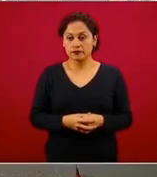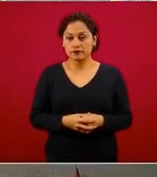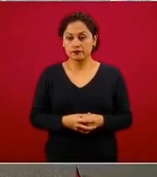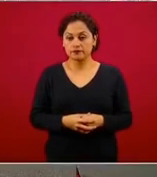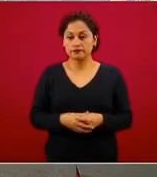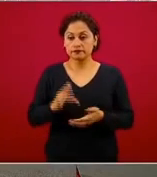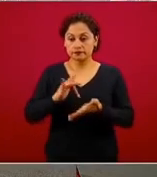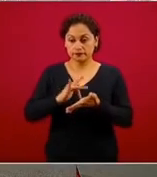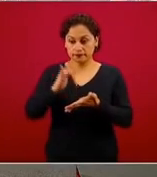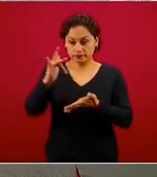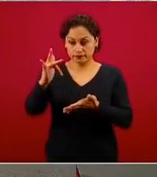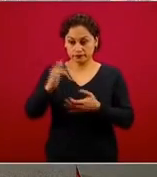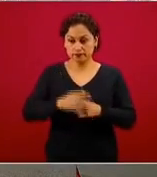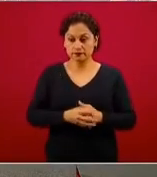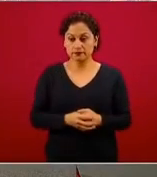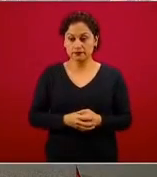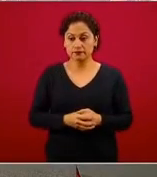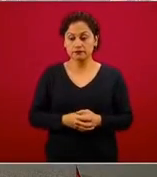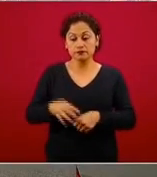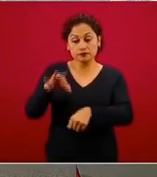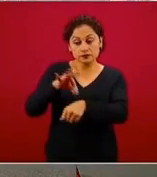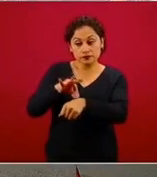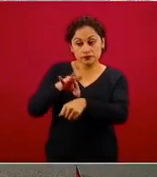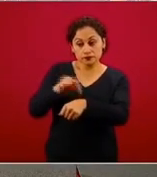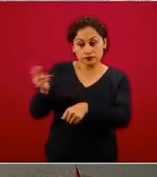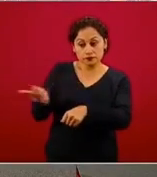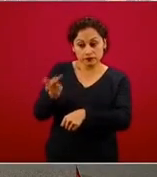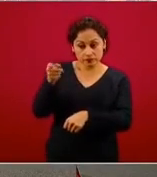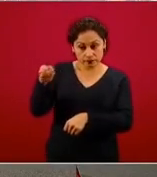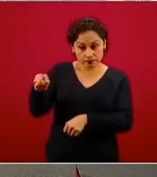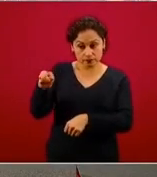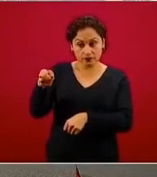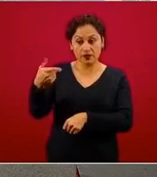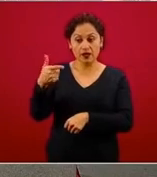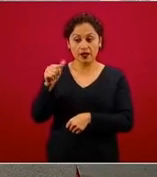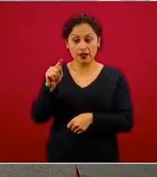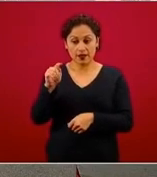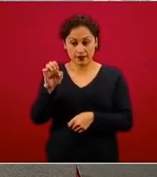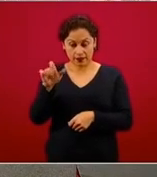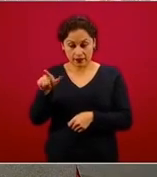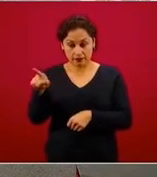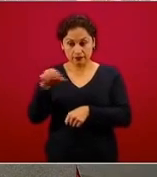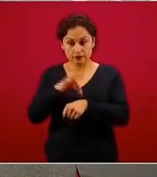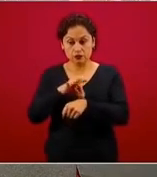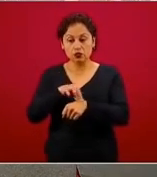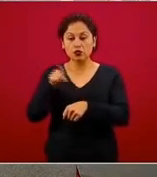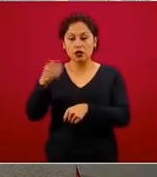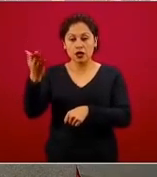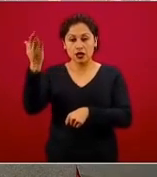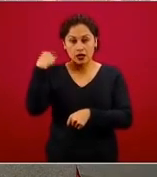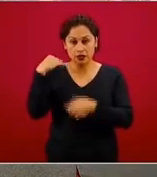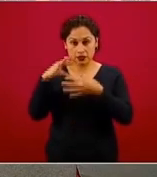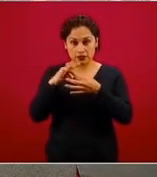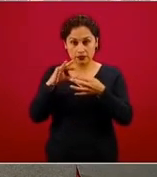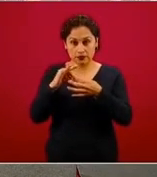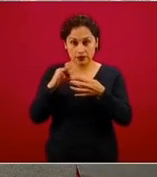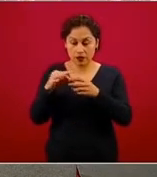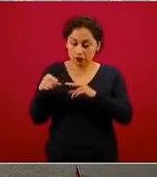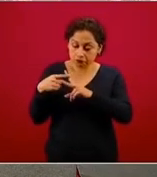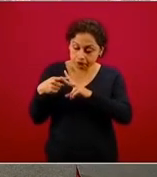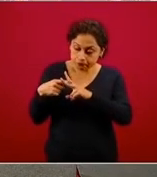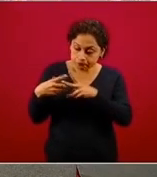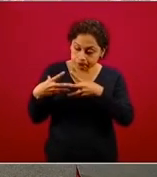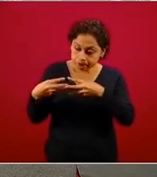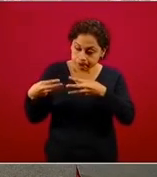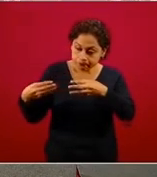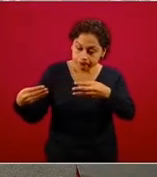Gracias. Thank you. Doctor López-Gatell, usted ha Dr. comentado que Lopez el factor Gatell, you have multiplicador de talked casos about the confirmados multiplying puede variar